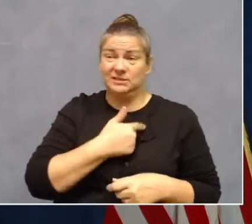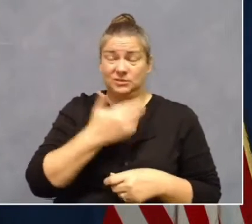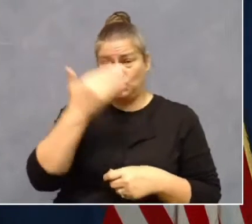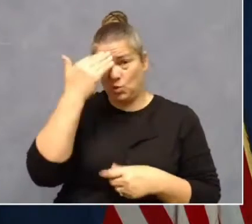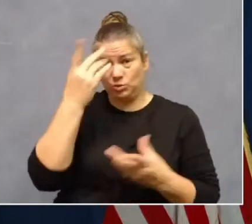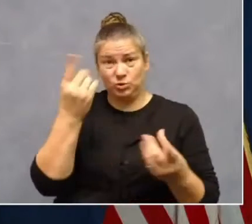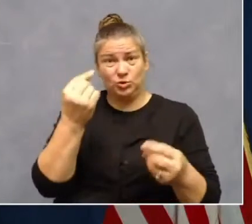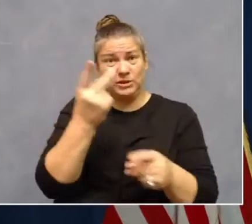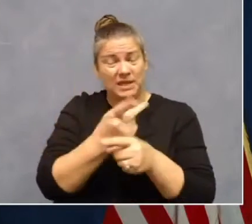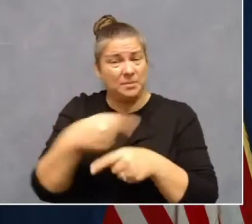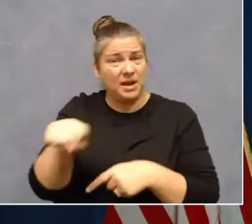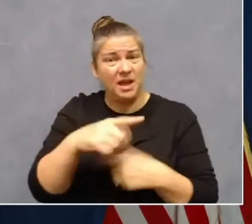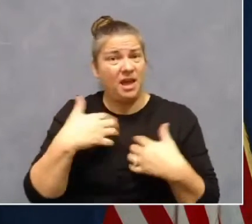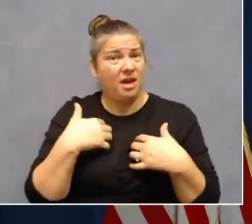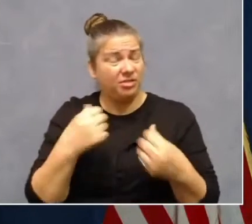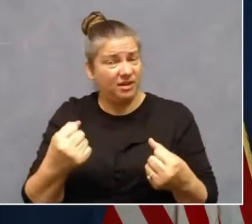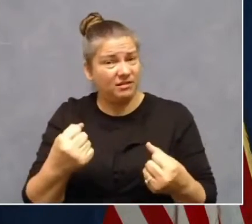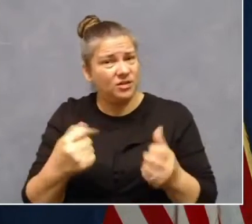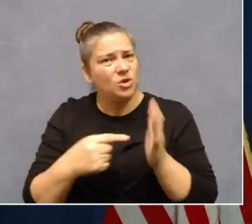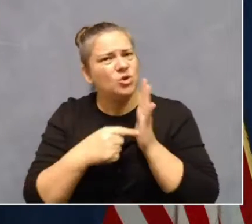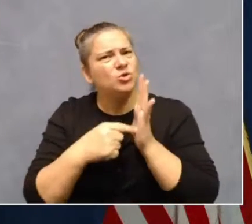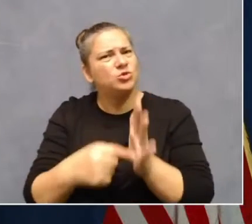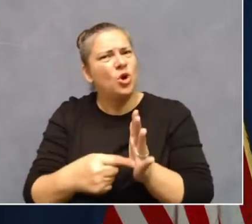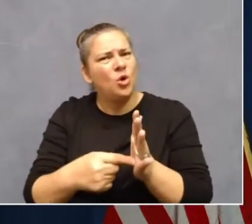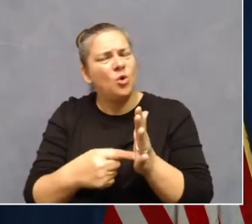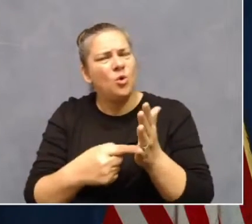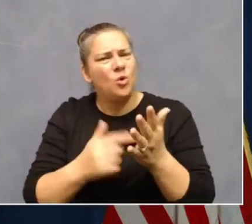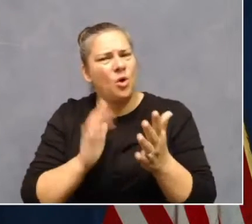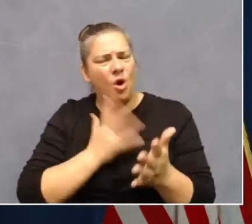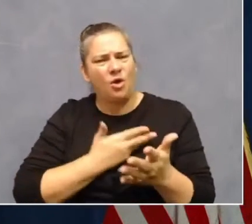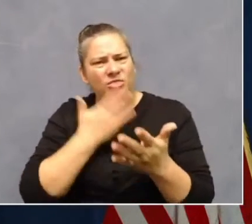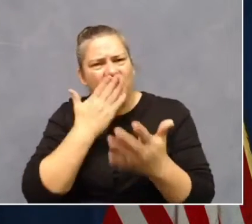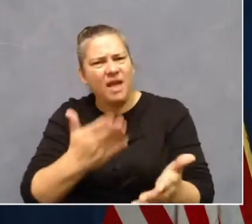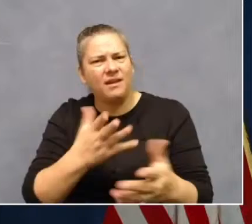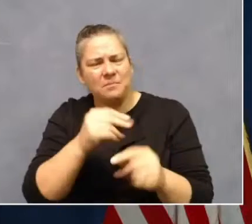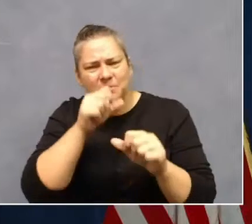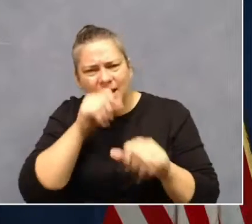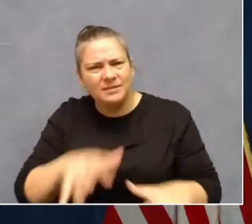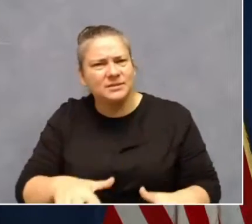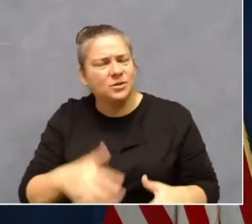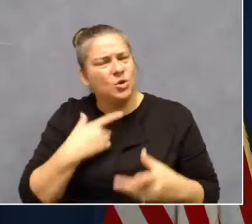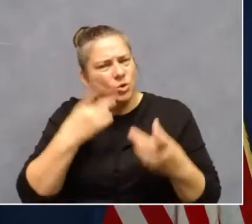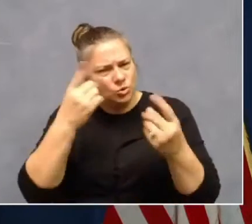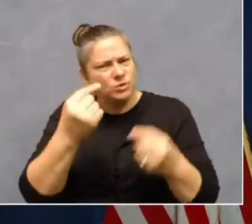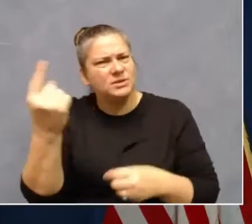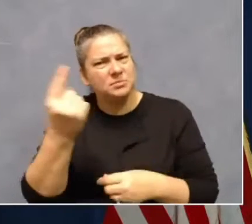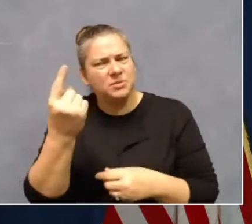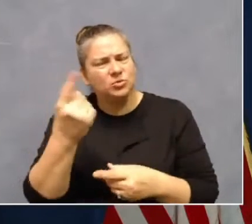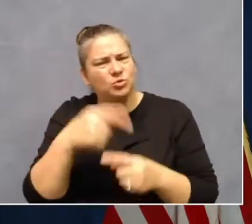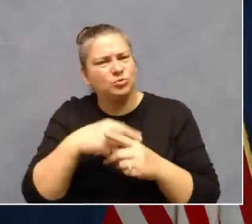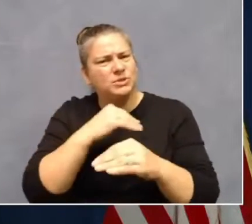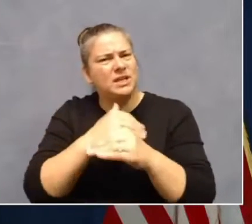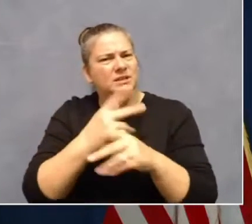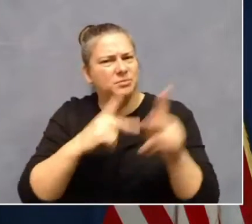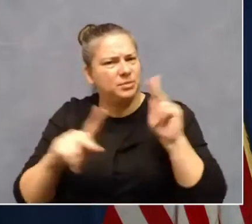our blessings and let's show our thanks by doing what it takes to protect people.